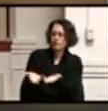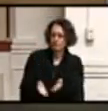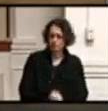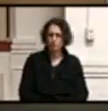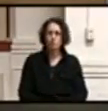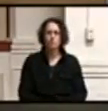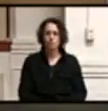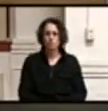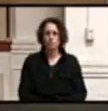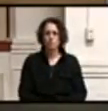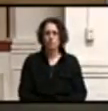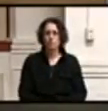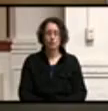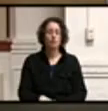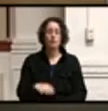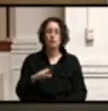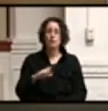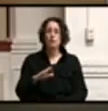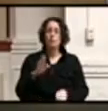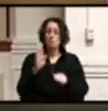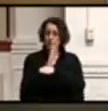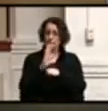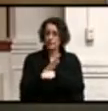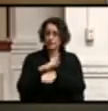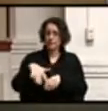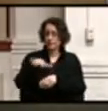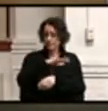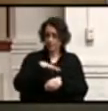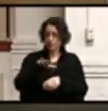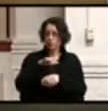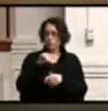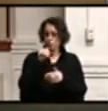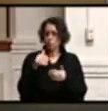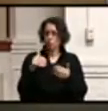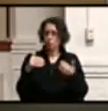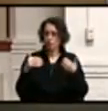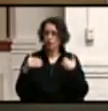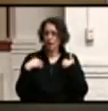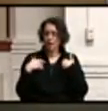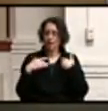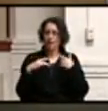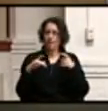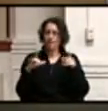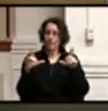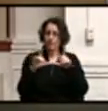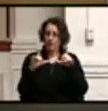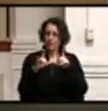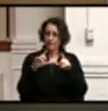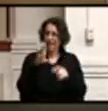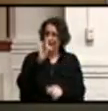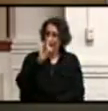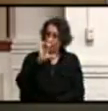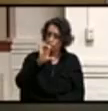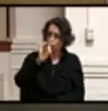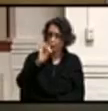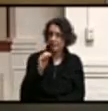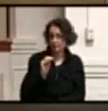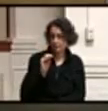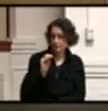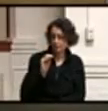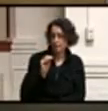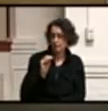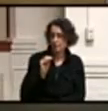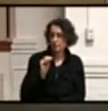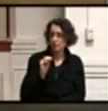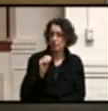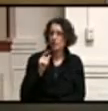the 880 or so businesses that take out, the main motivation for compiling this list is the respect for the